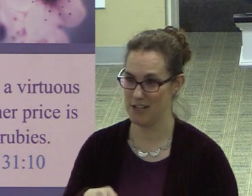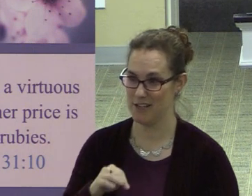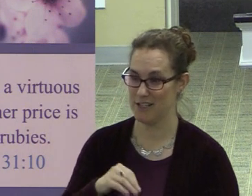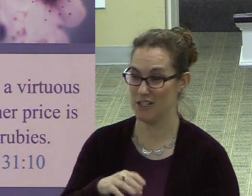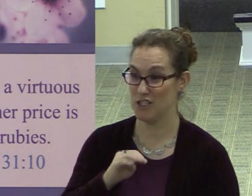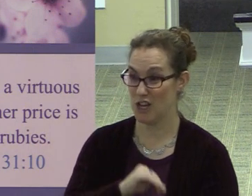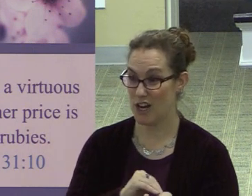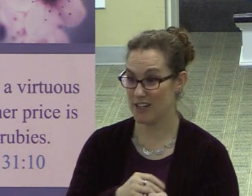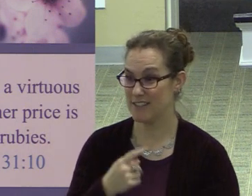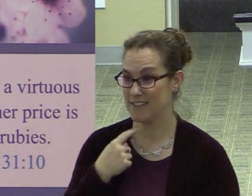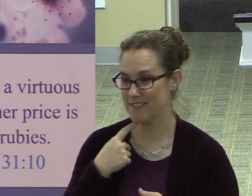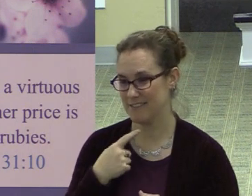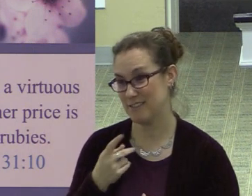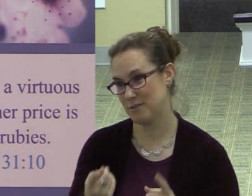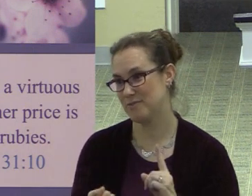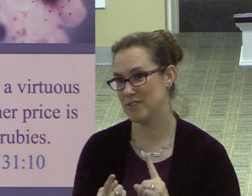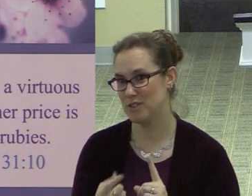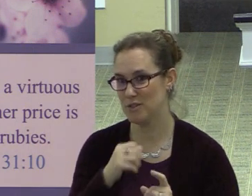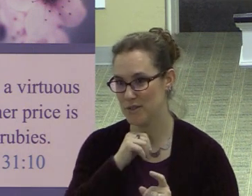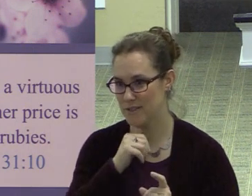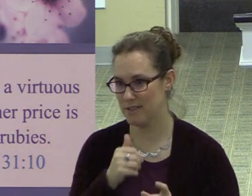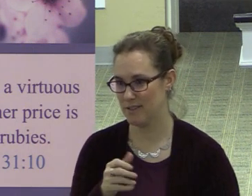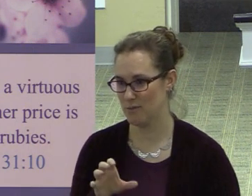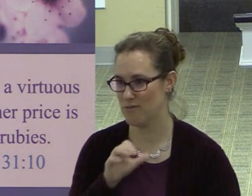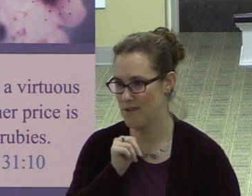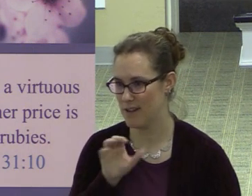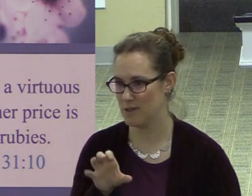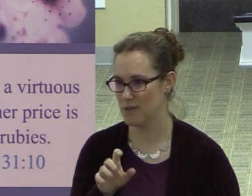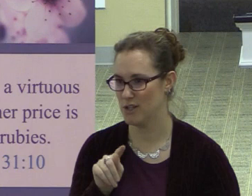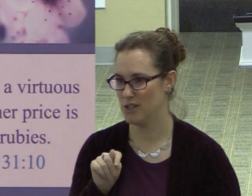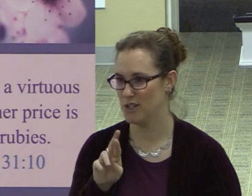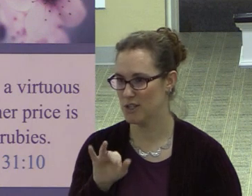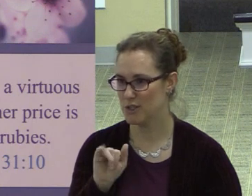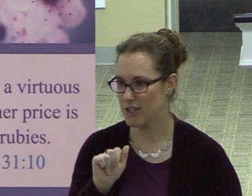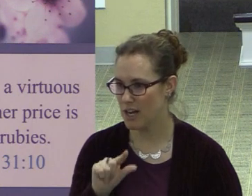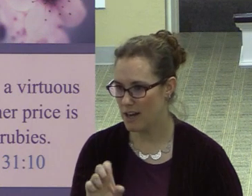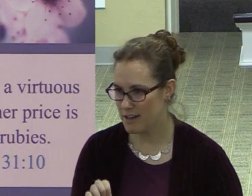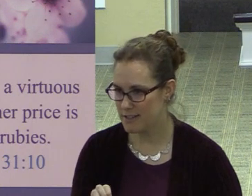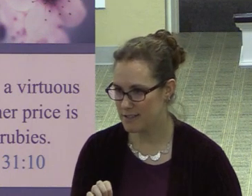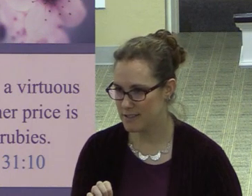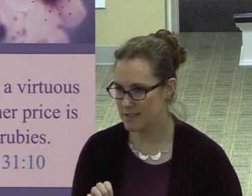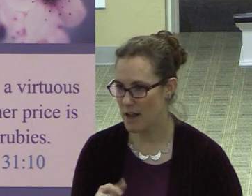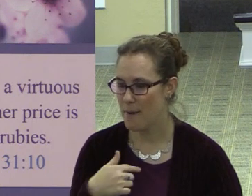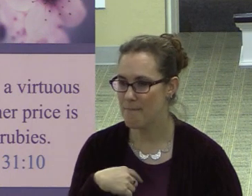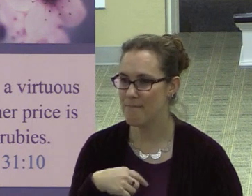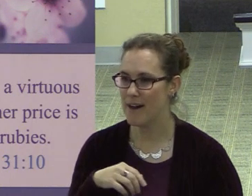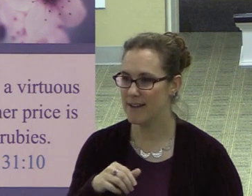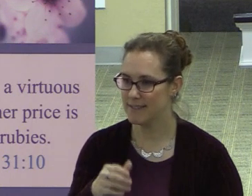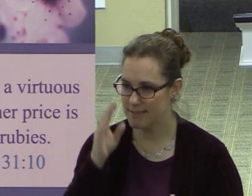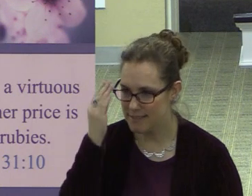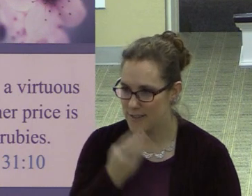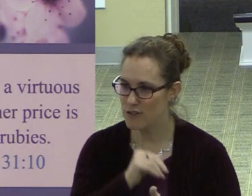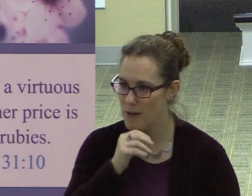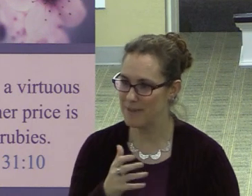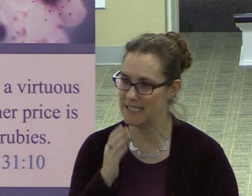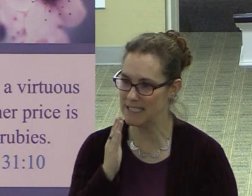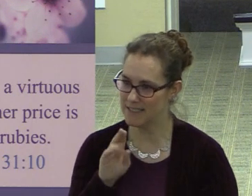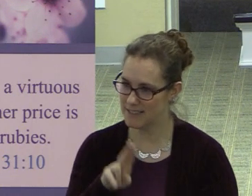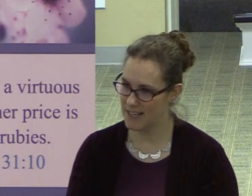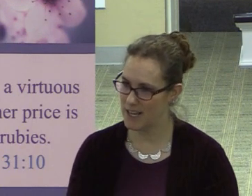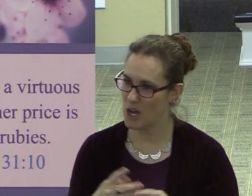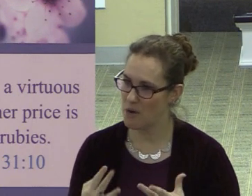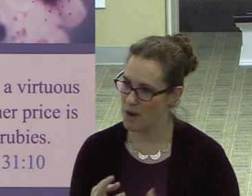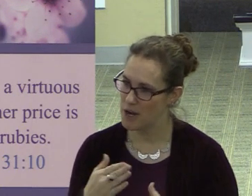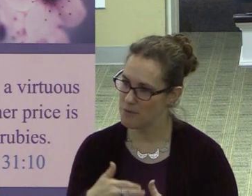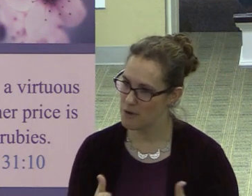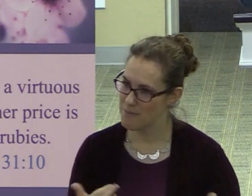So what's the problem? I said, you know, do you not do, what's that called, triage? I said, my son should not be sitting in a waiting room right now. I said,